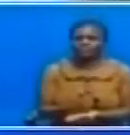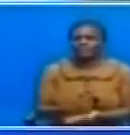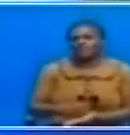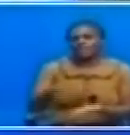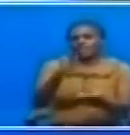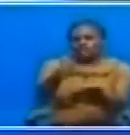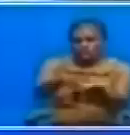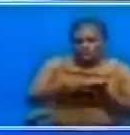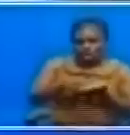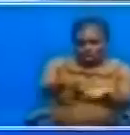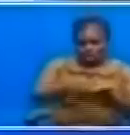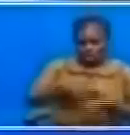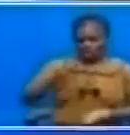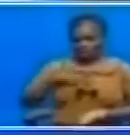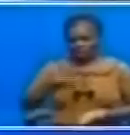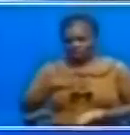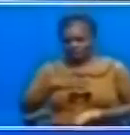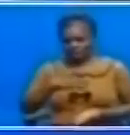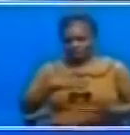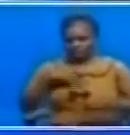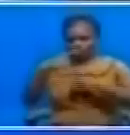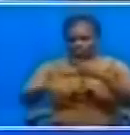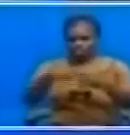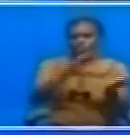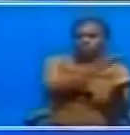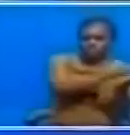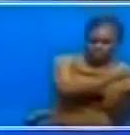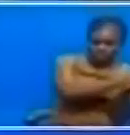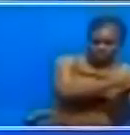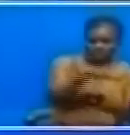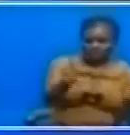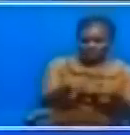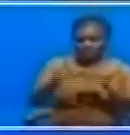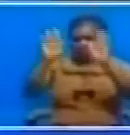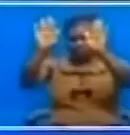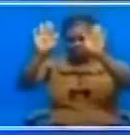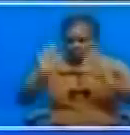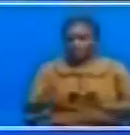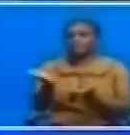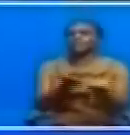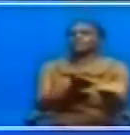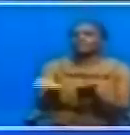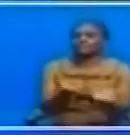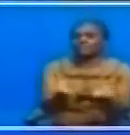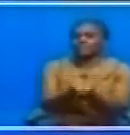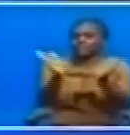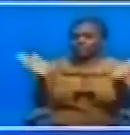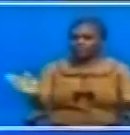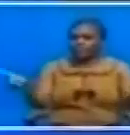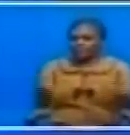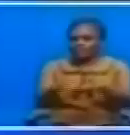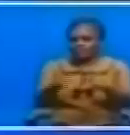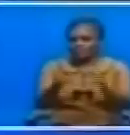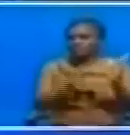Our debt, our maintenance, and our essential public services, as well as